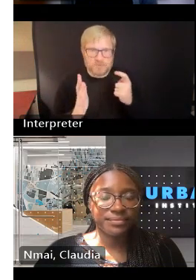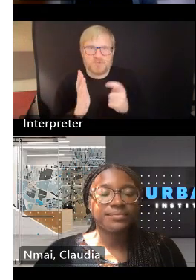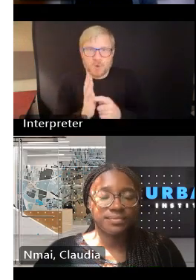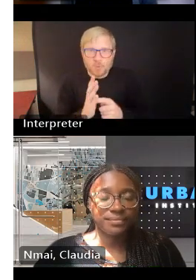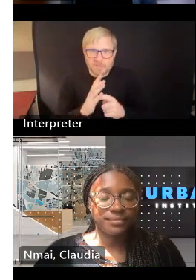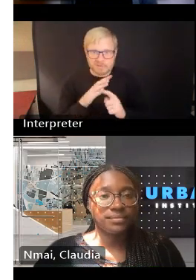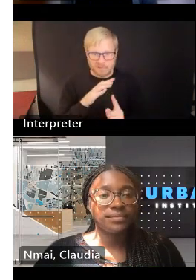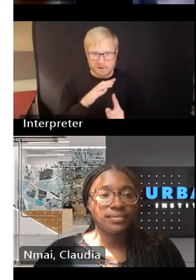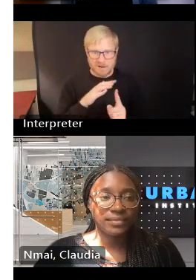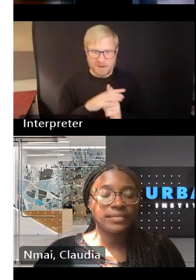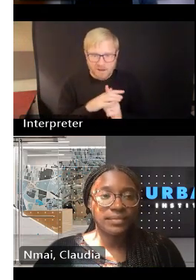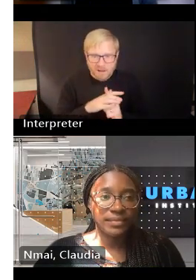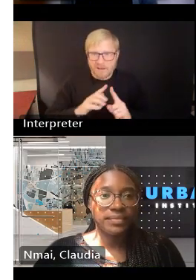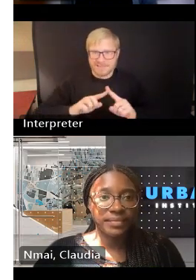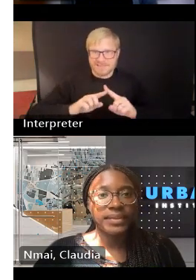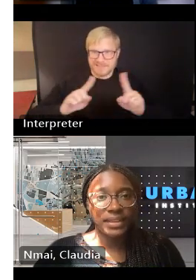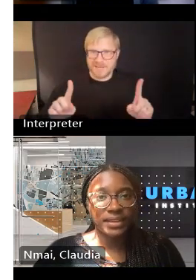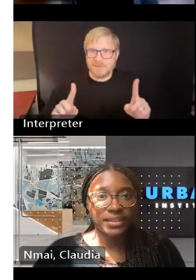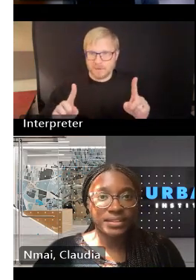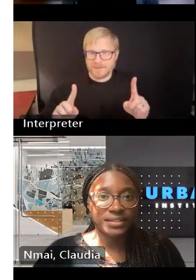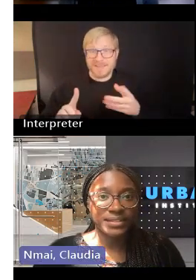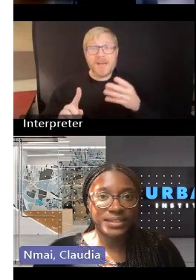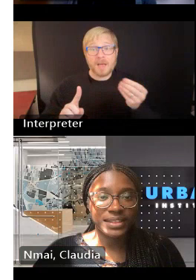is important.